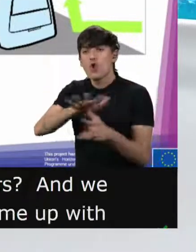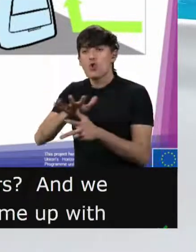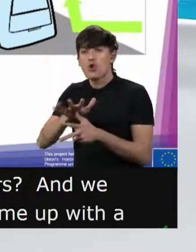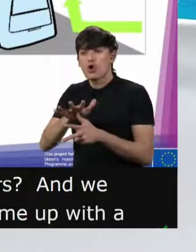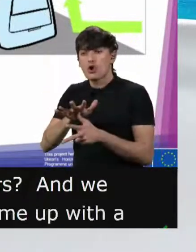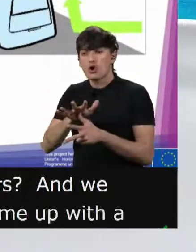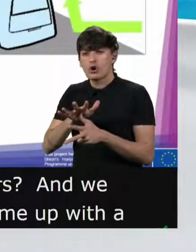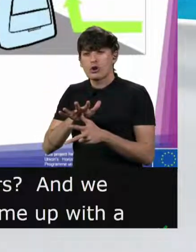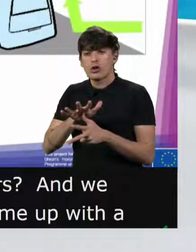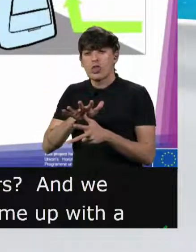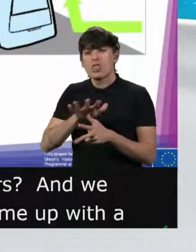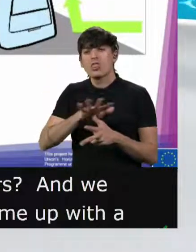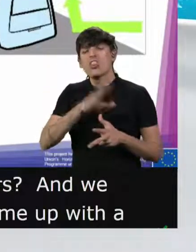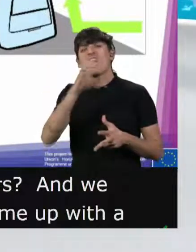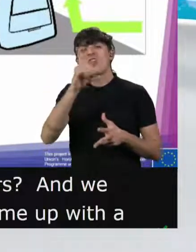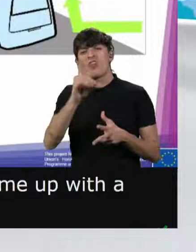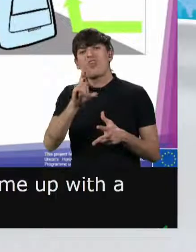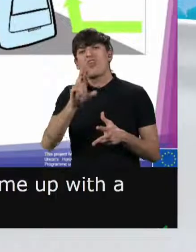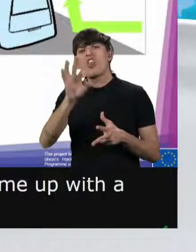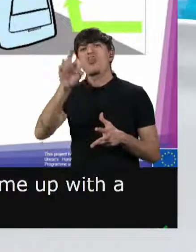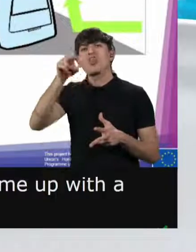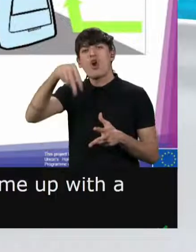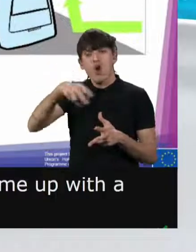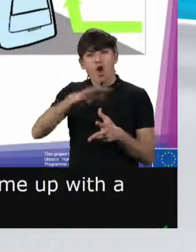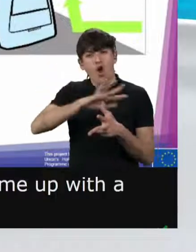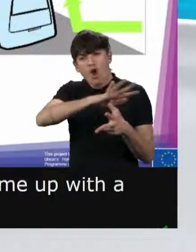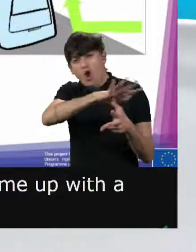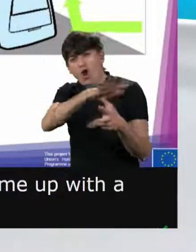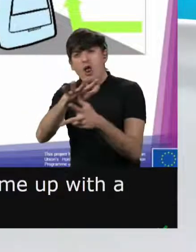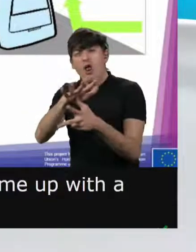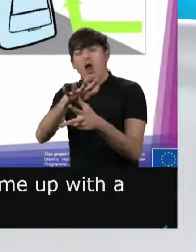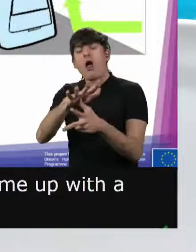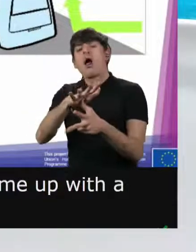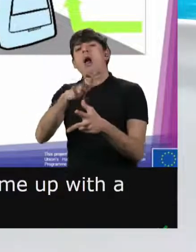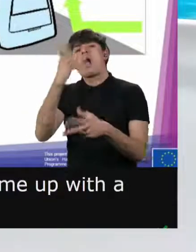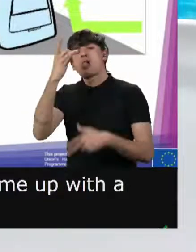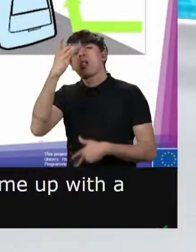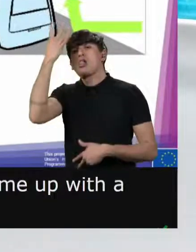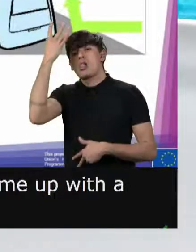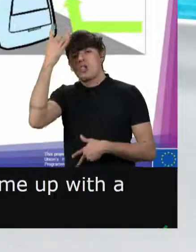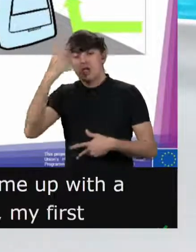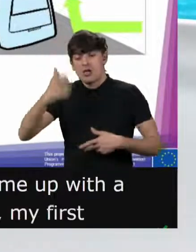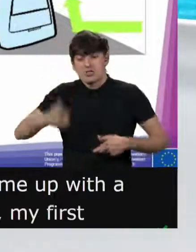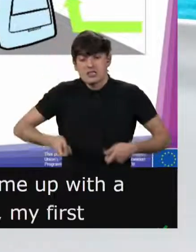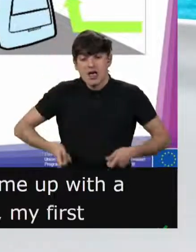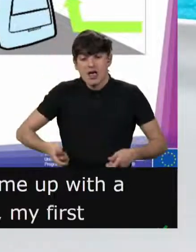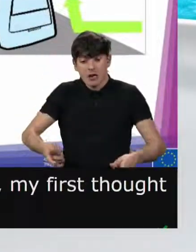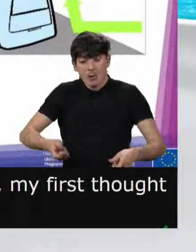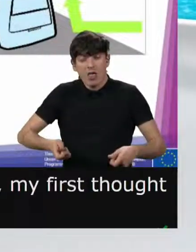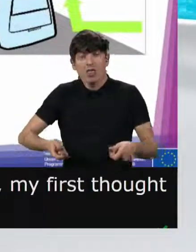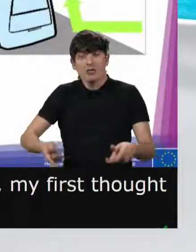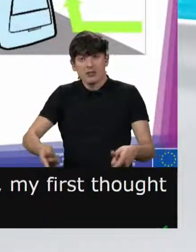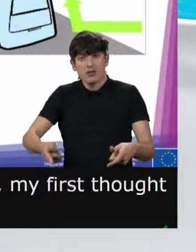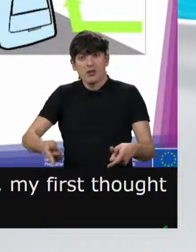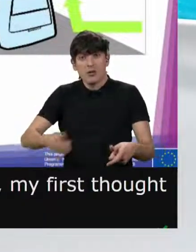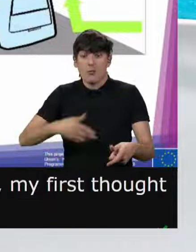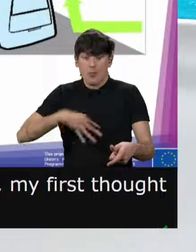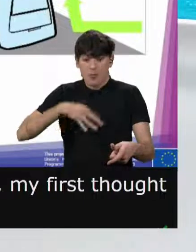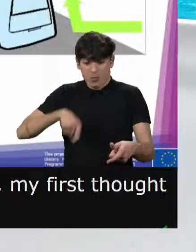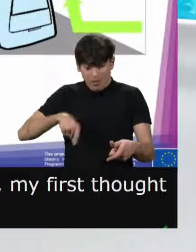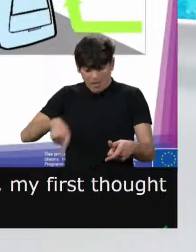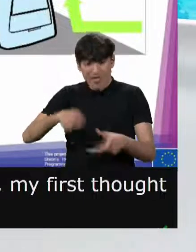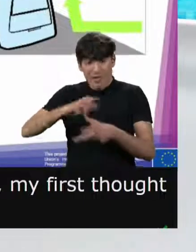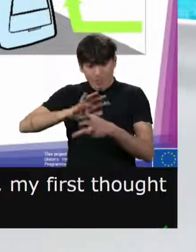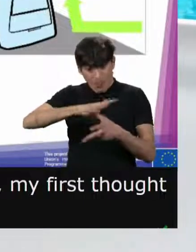levitating wheelchair. And yet, originally, my first thought on this one when I saw this design was this was fantasy. It was science